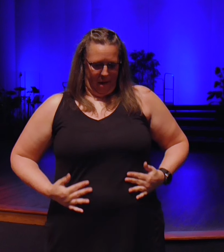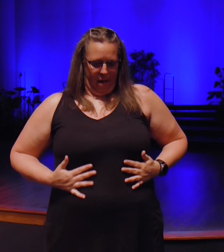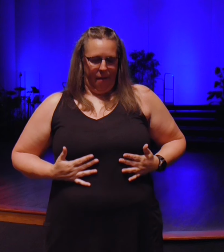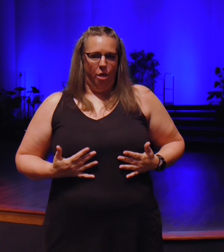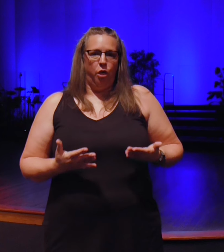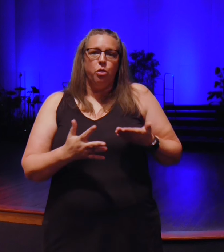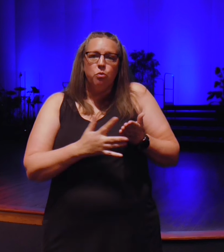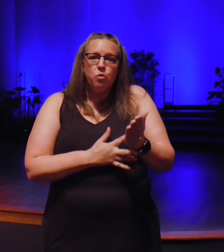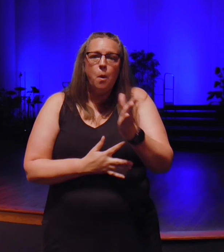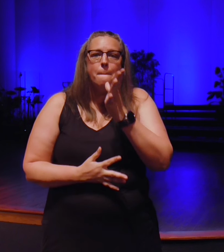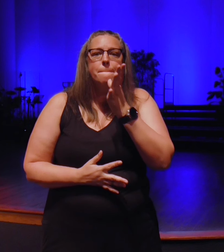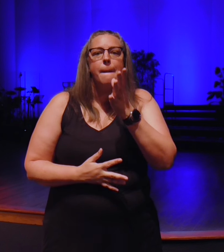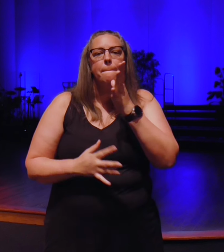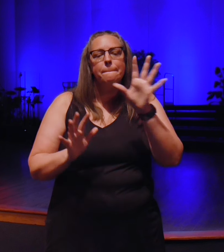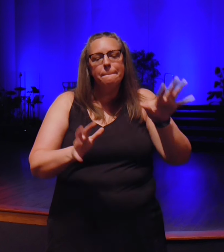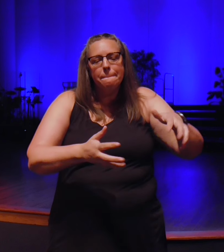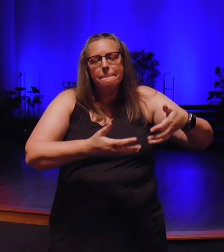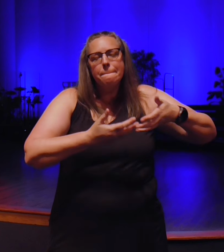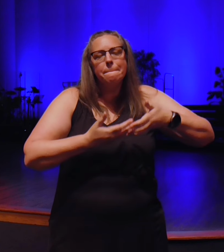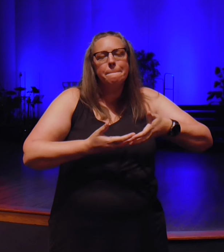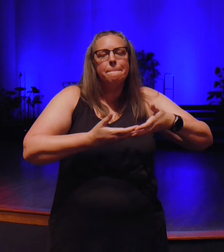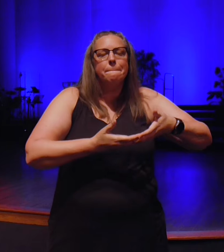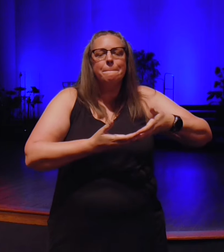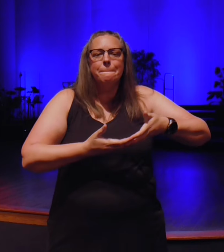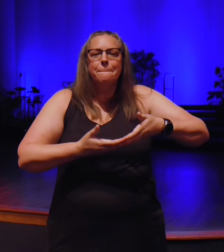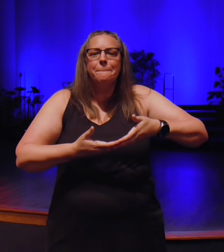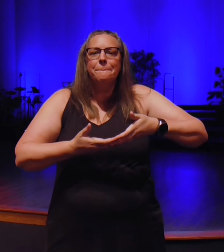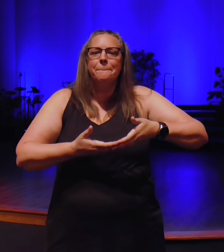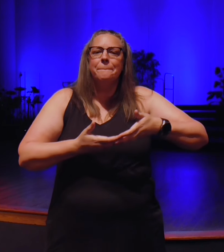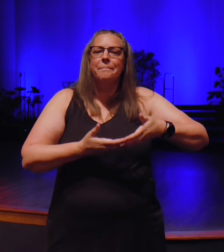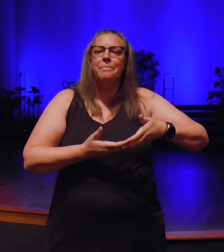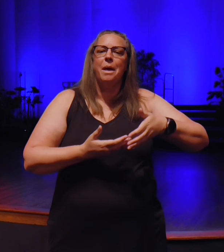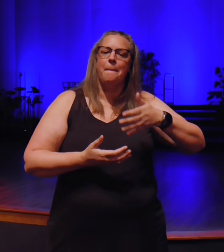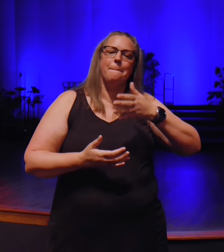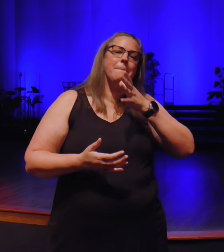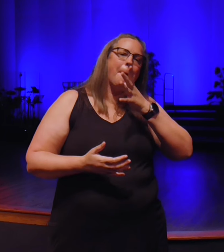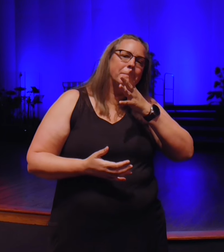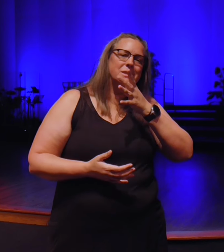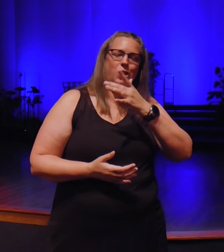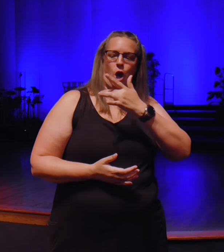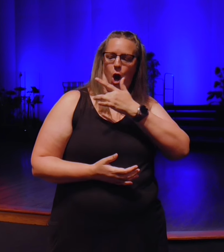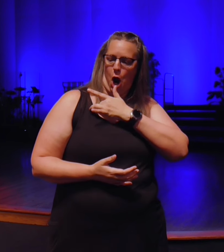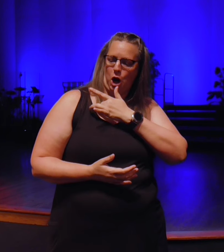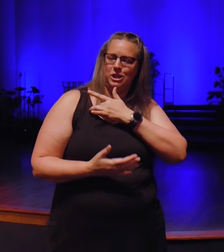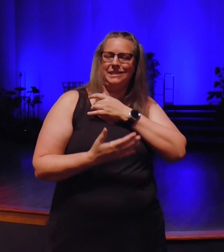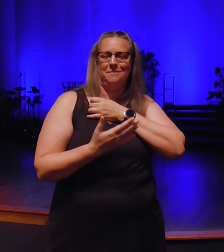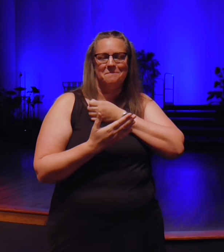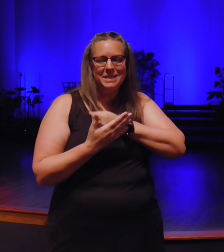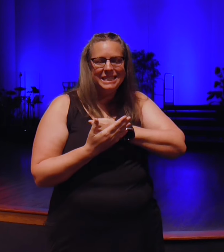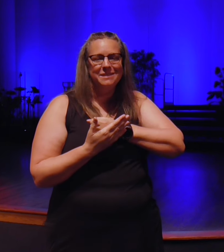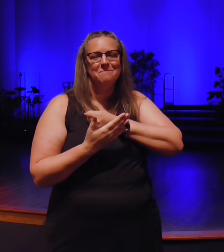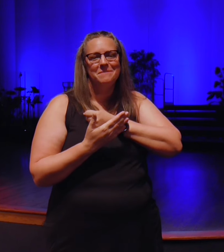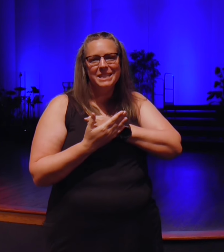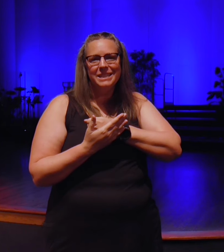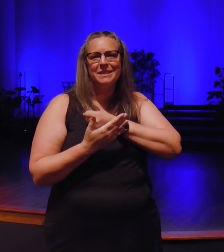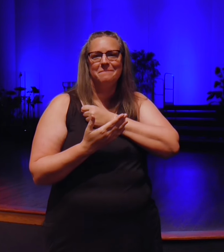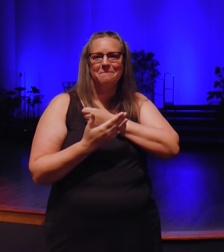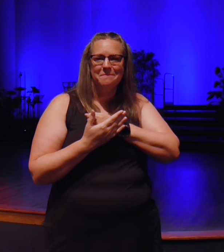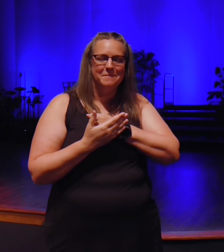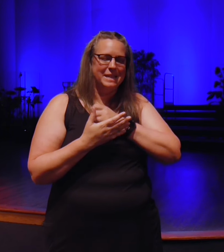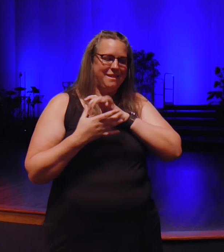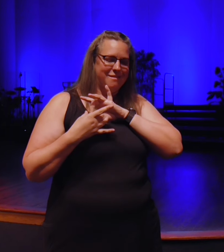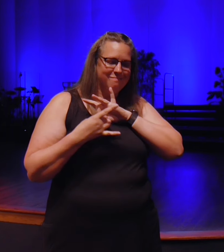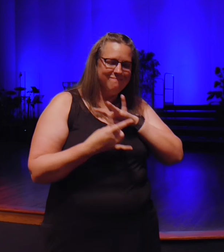of her mother's skin. Her heart in beat with the heartbeat of